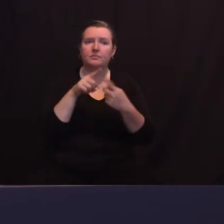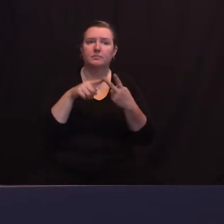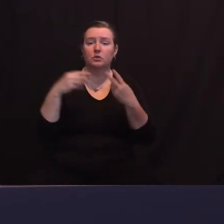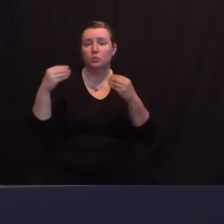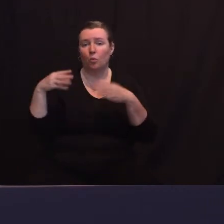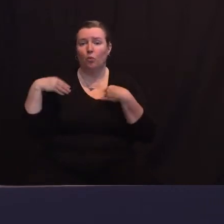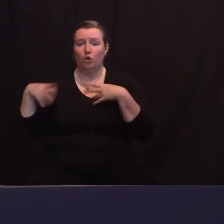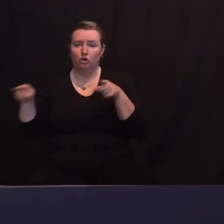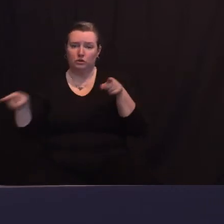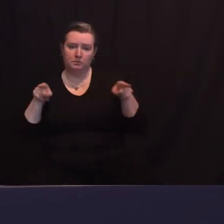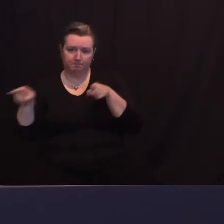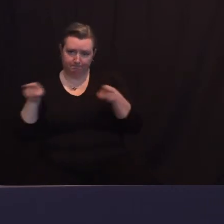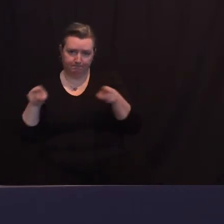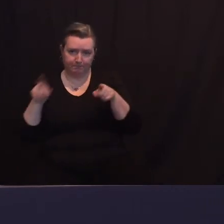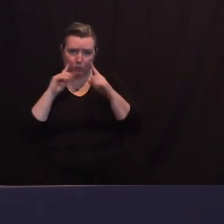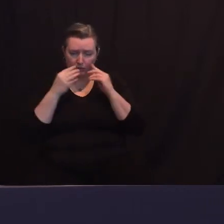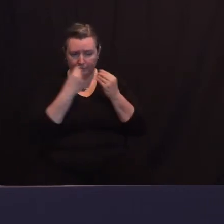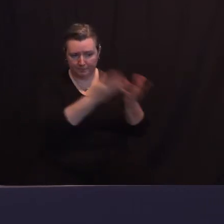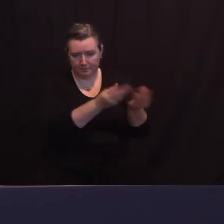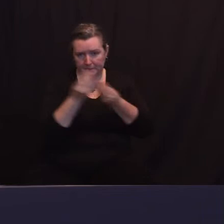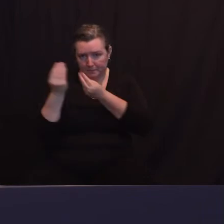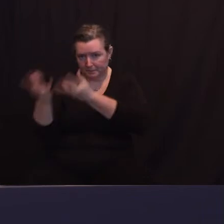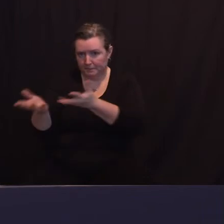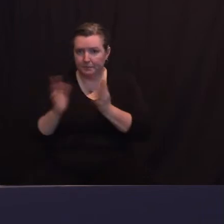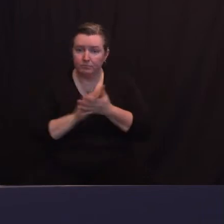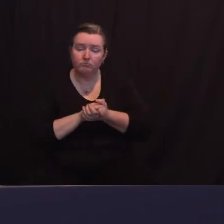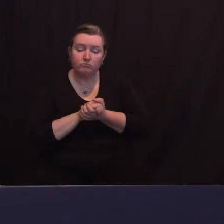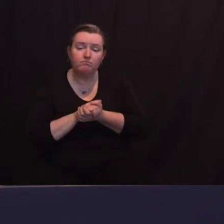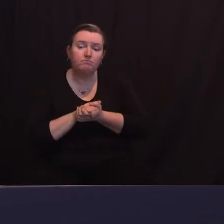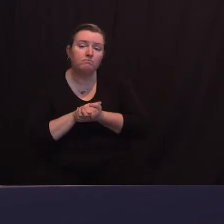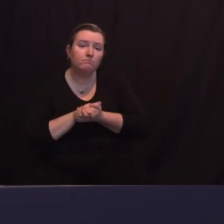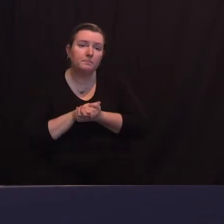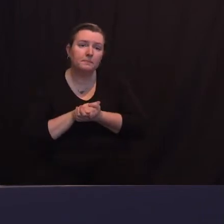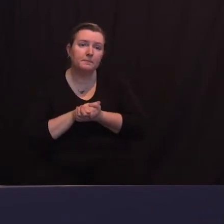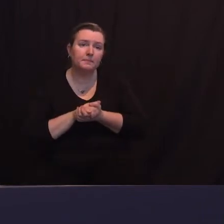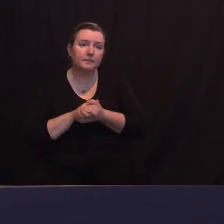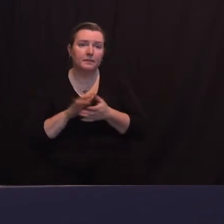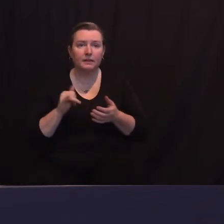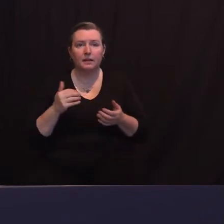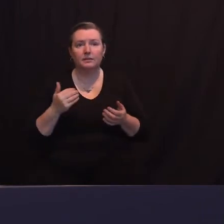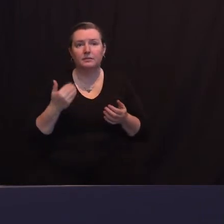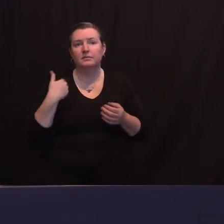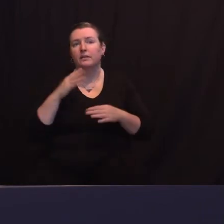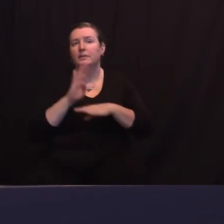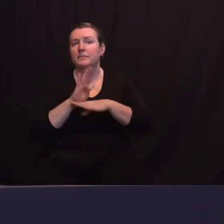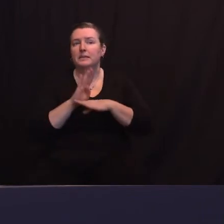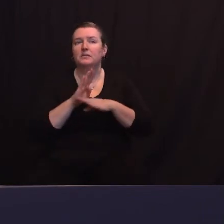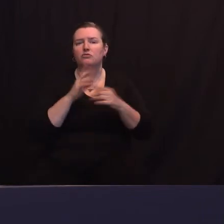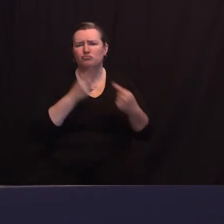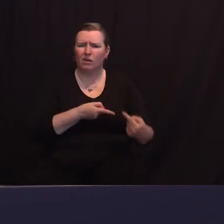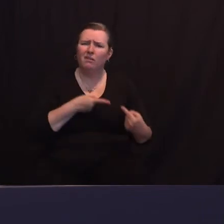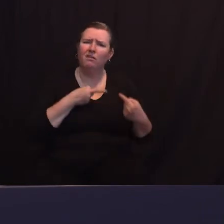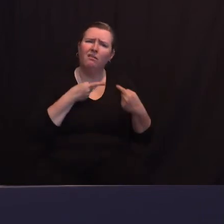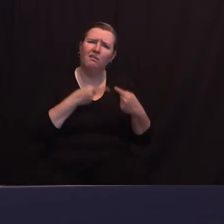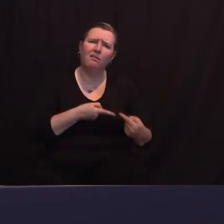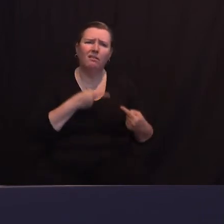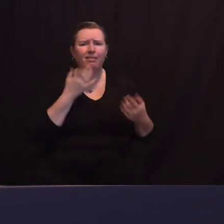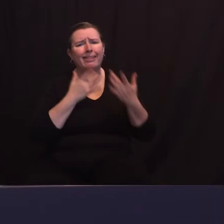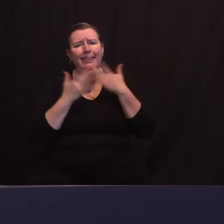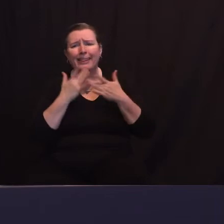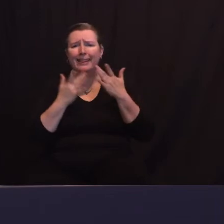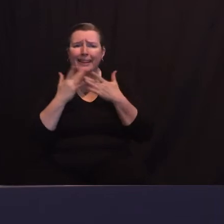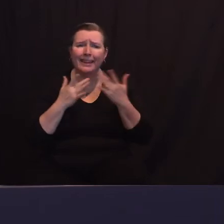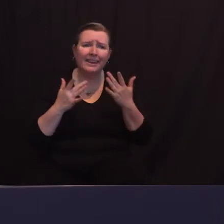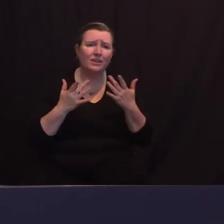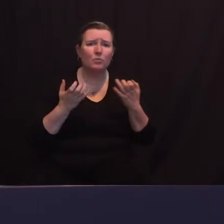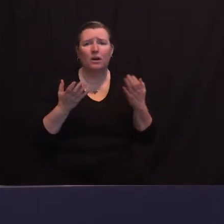initial overview was in a time when businesses have been struggling to put them in a position that they may have to close their doors